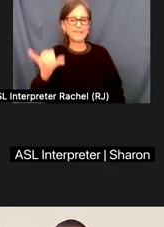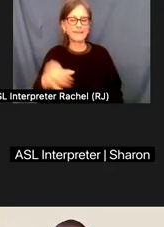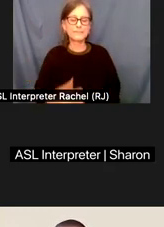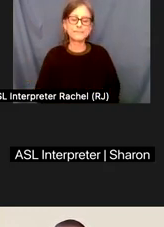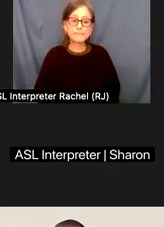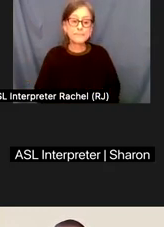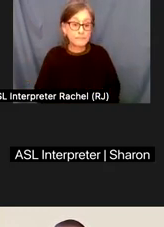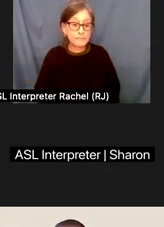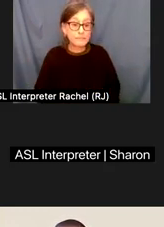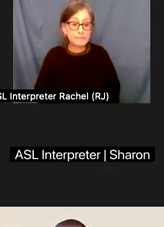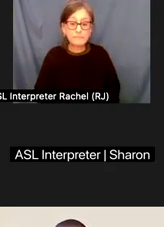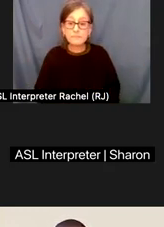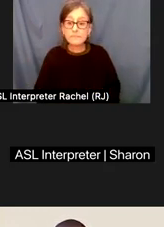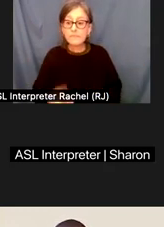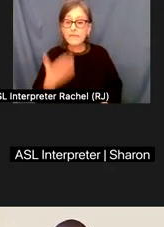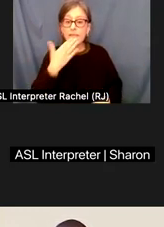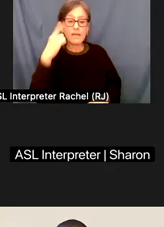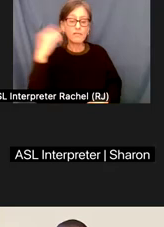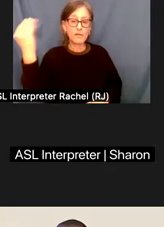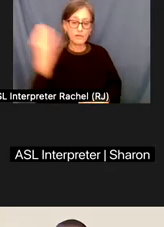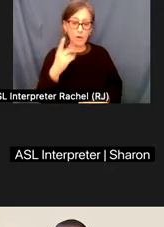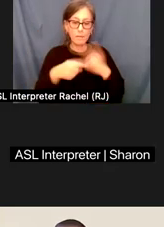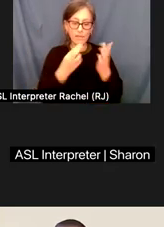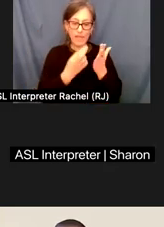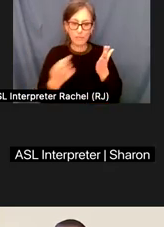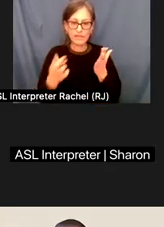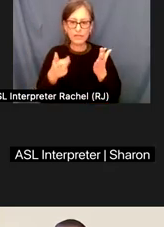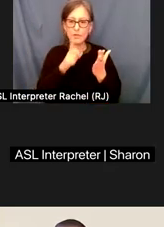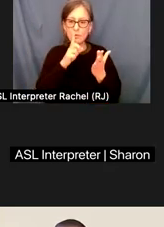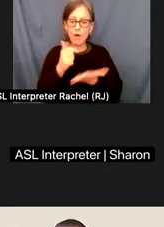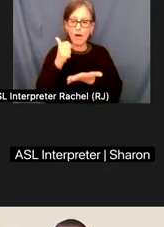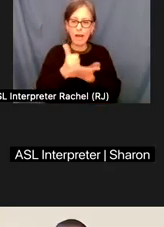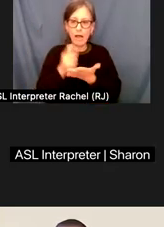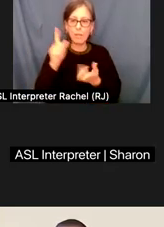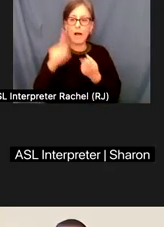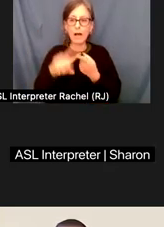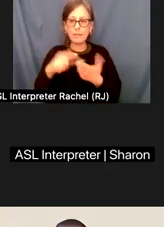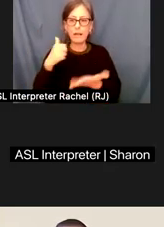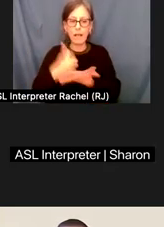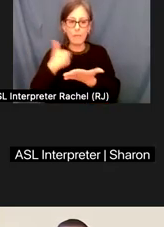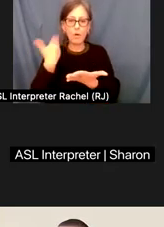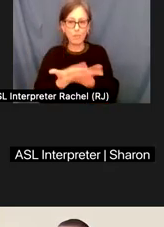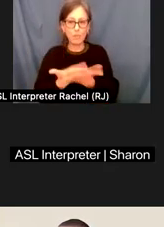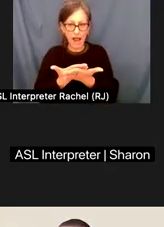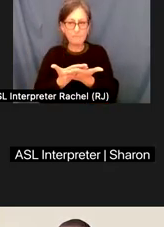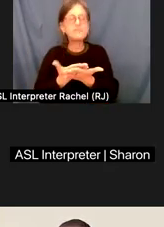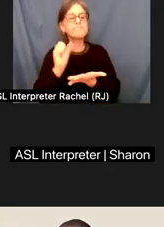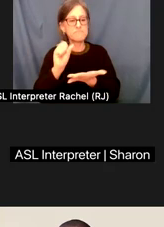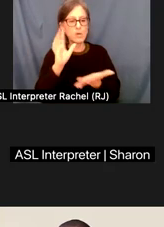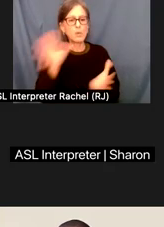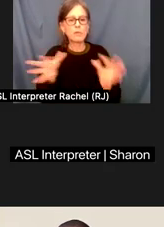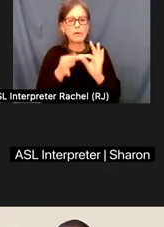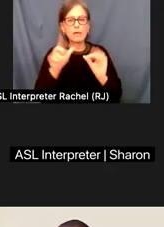Lars Eric, thank you for the note about the resource, You Are the Help Until Help Arrives. No, I think we may link to